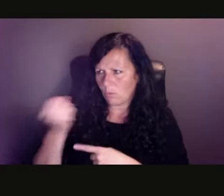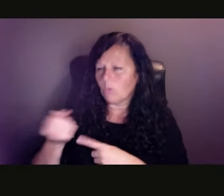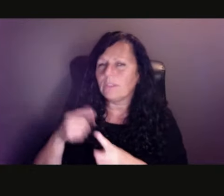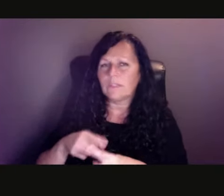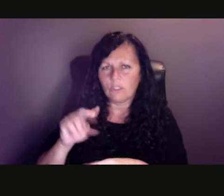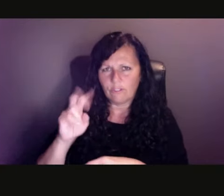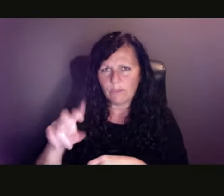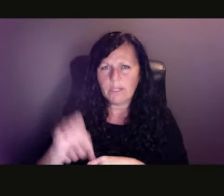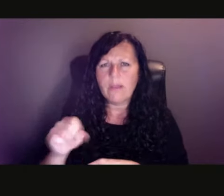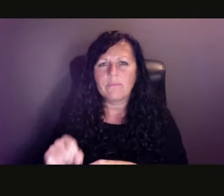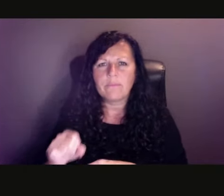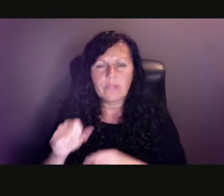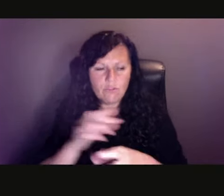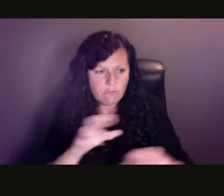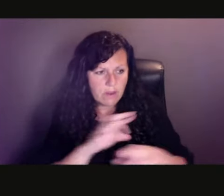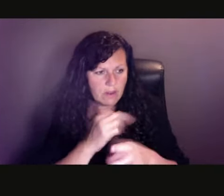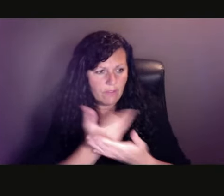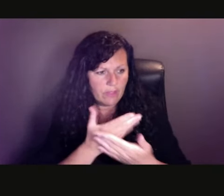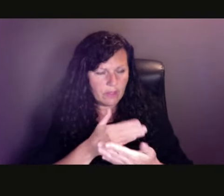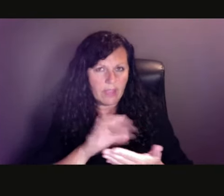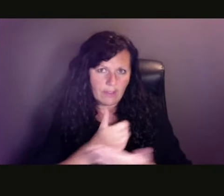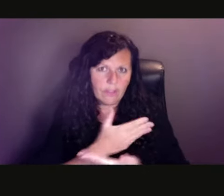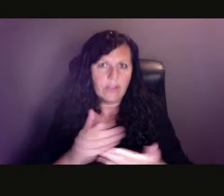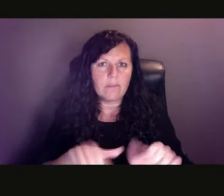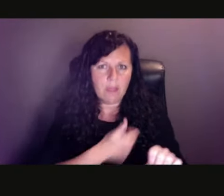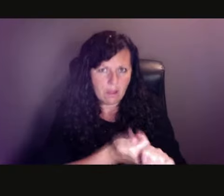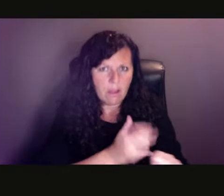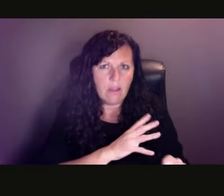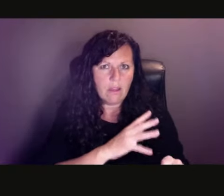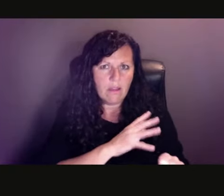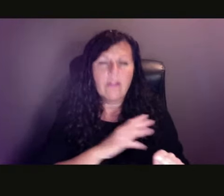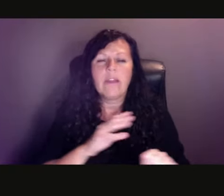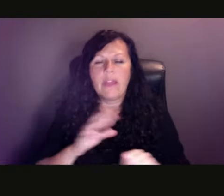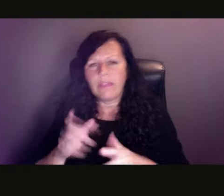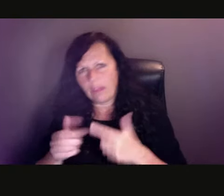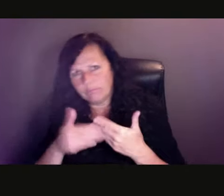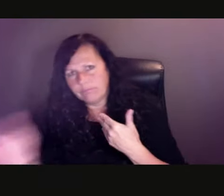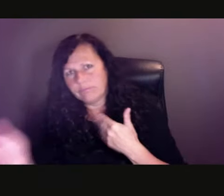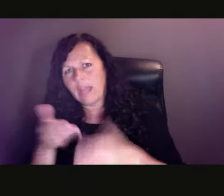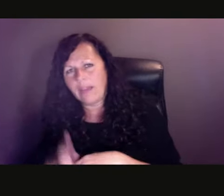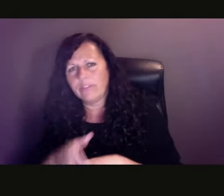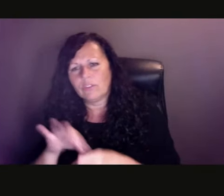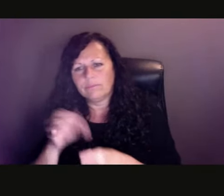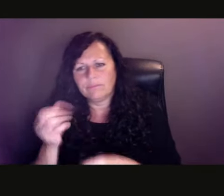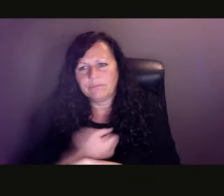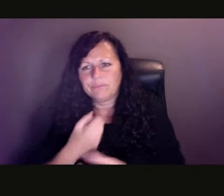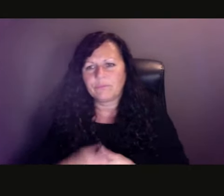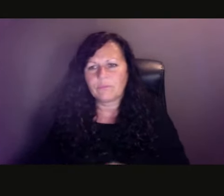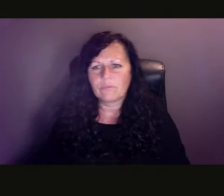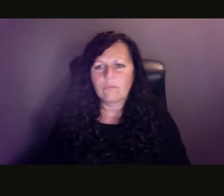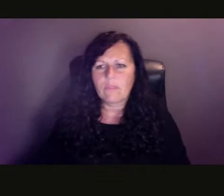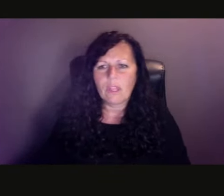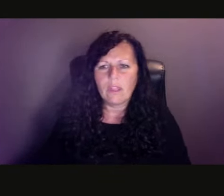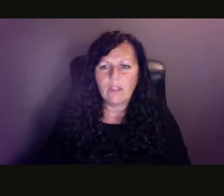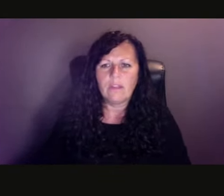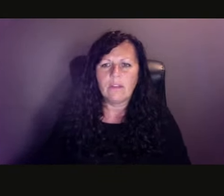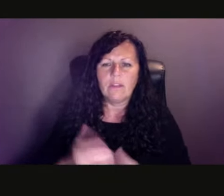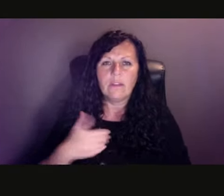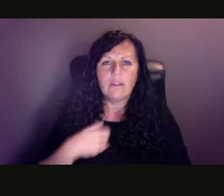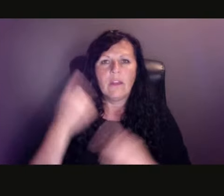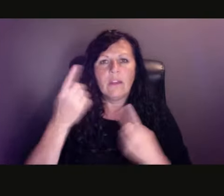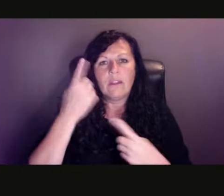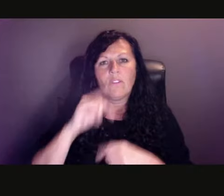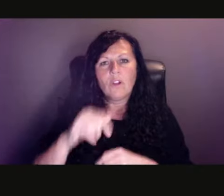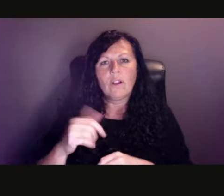machinery in place? Yeah. And I do have some thoughts for what that would be. The last revenue task